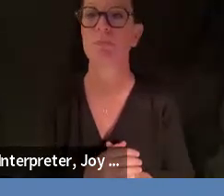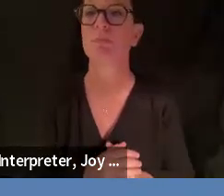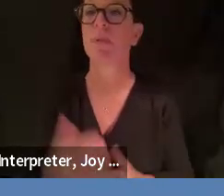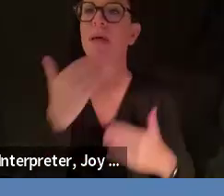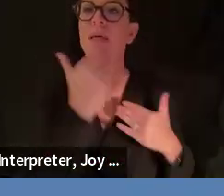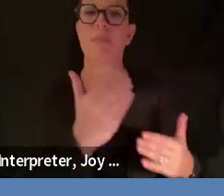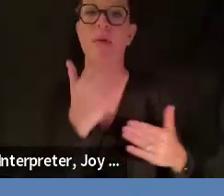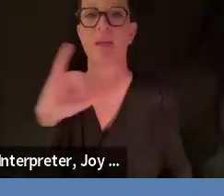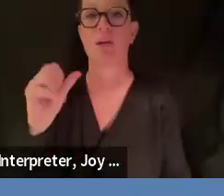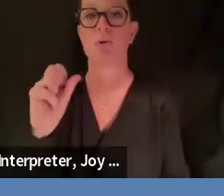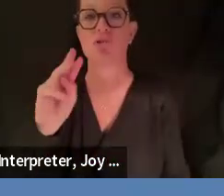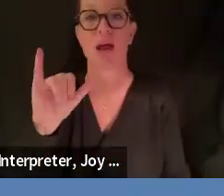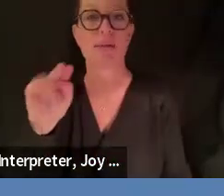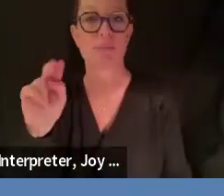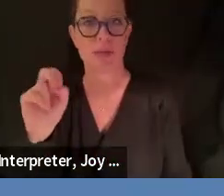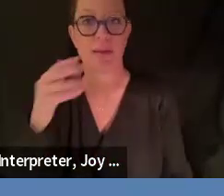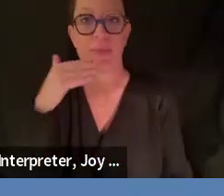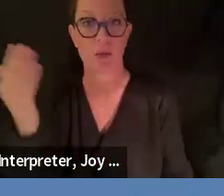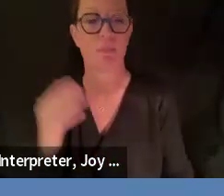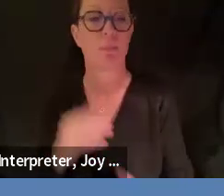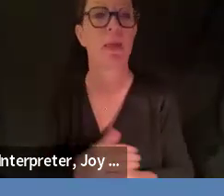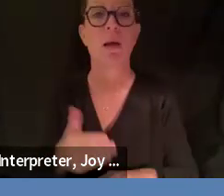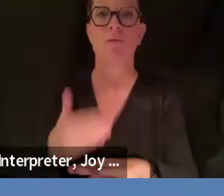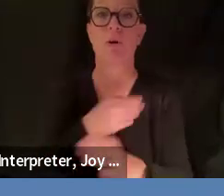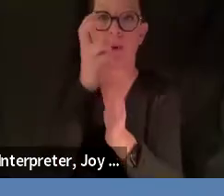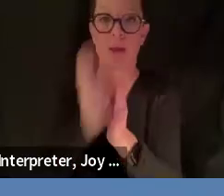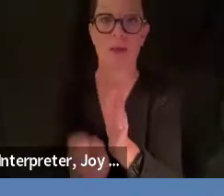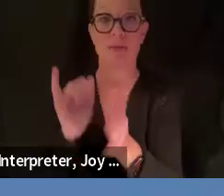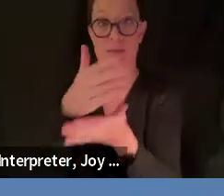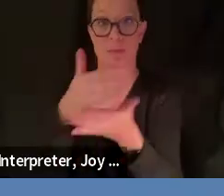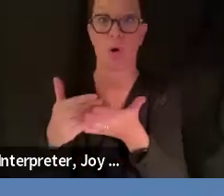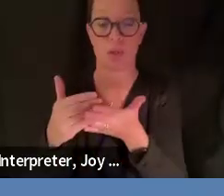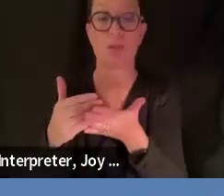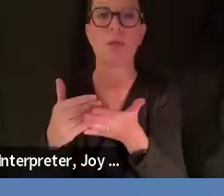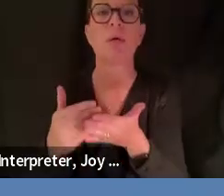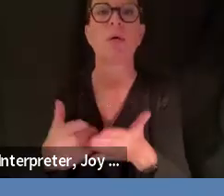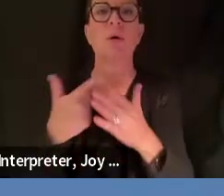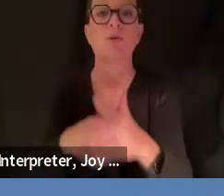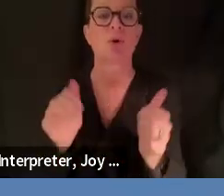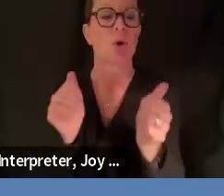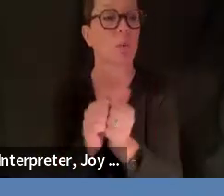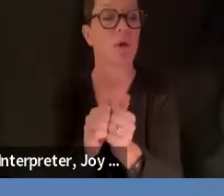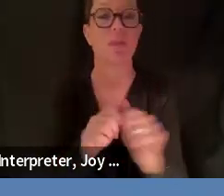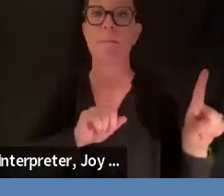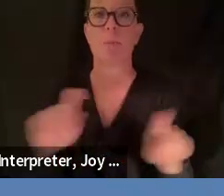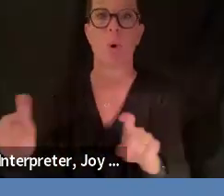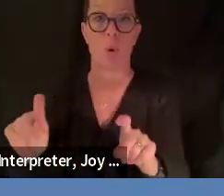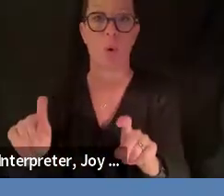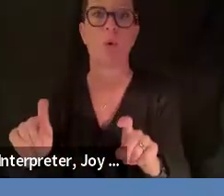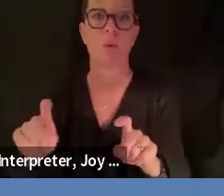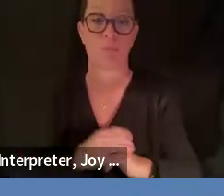Thank you, Jasmine. Okay, so before we get into this section, we're going to start off with a poll